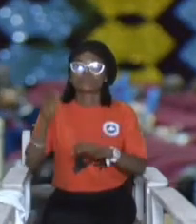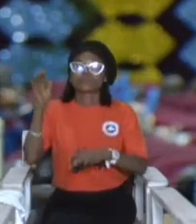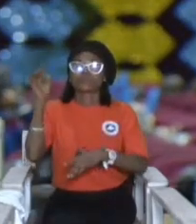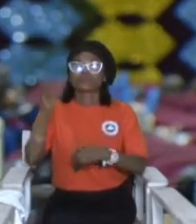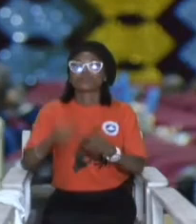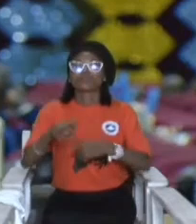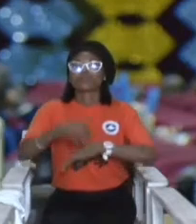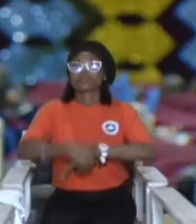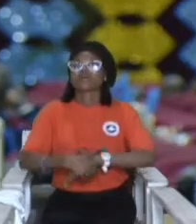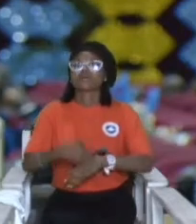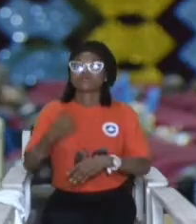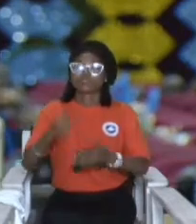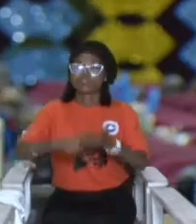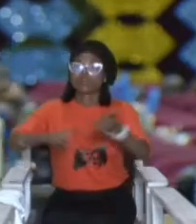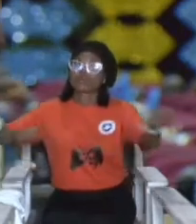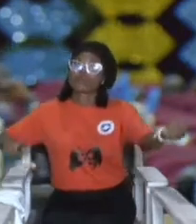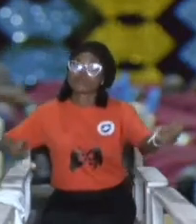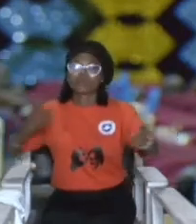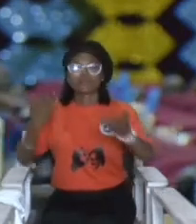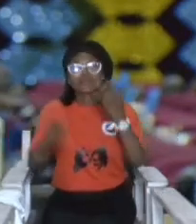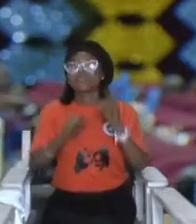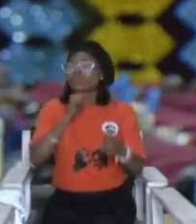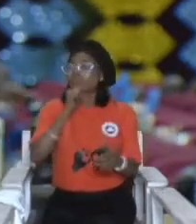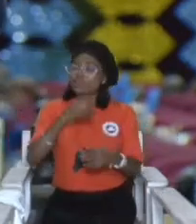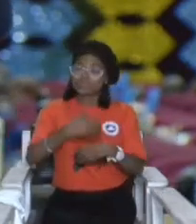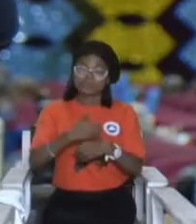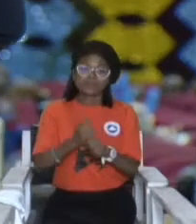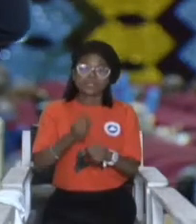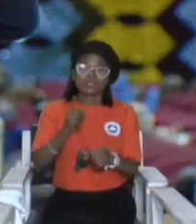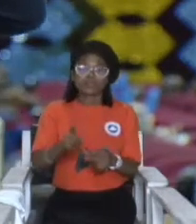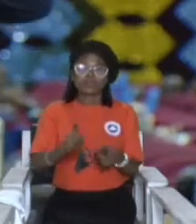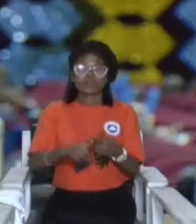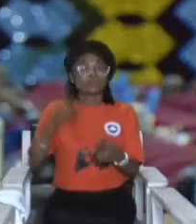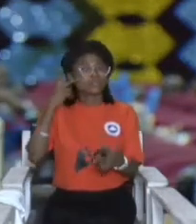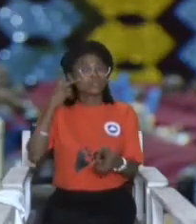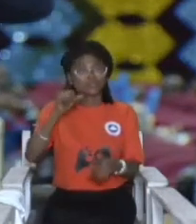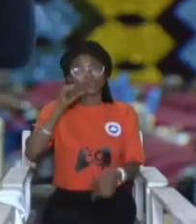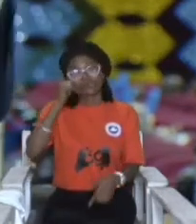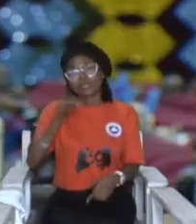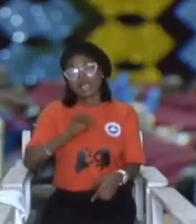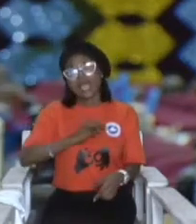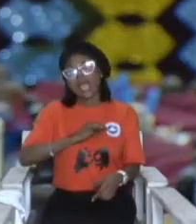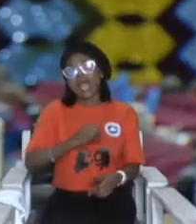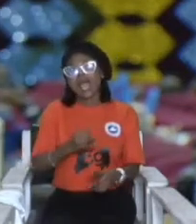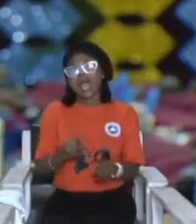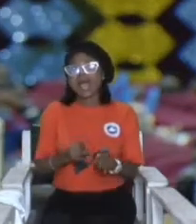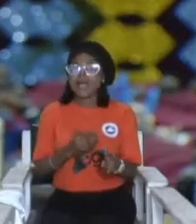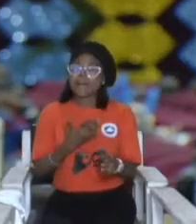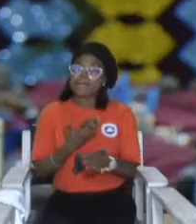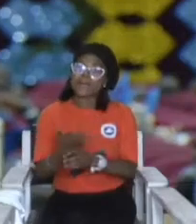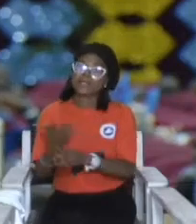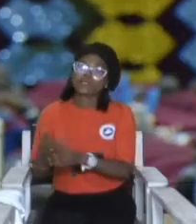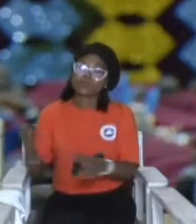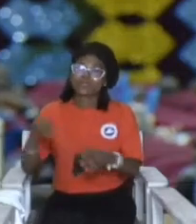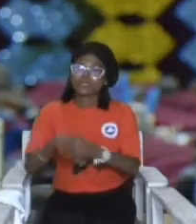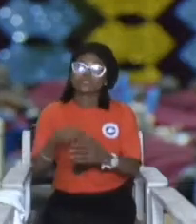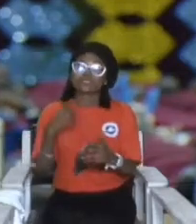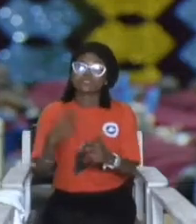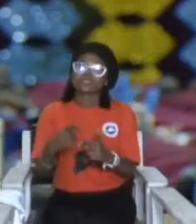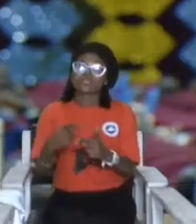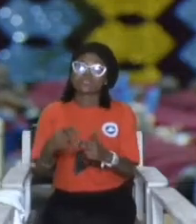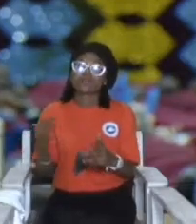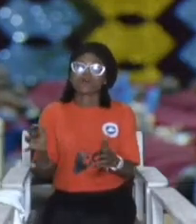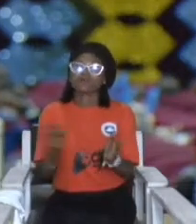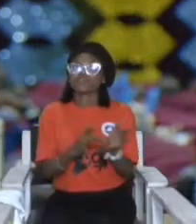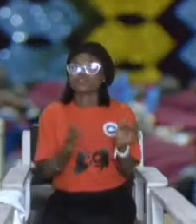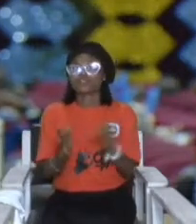you see tomorrow. So I beg you by the mercies of the Almighty God tonight, when Papa comes